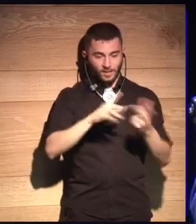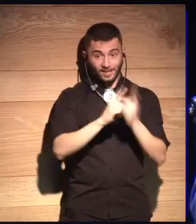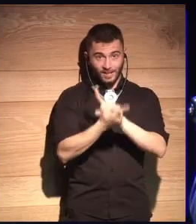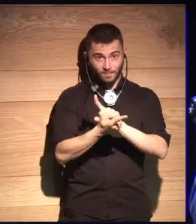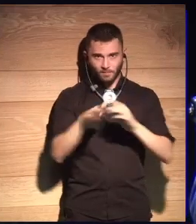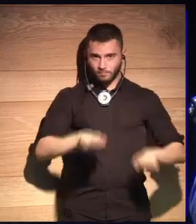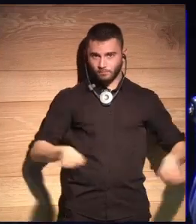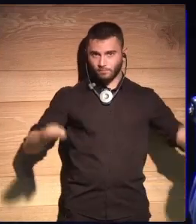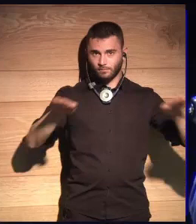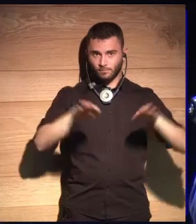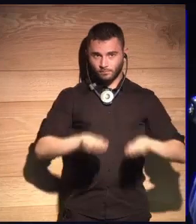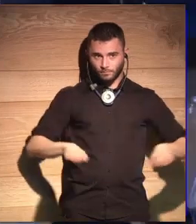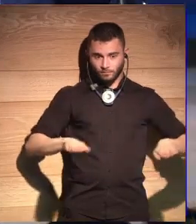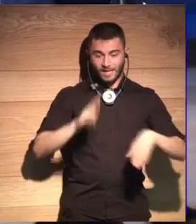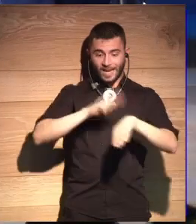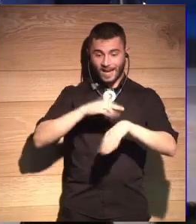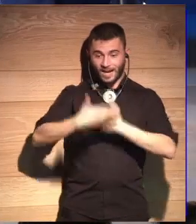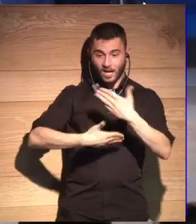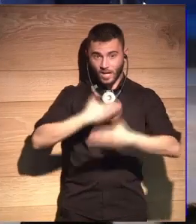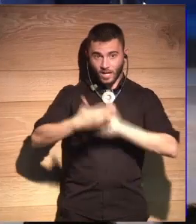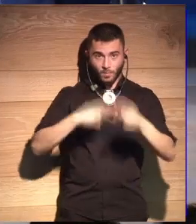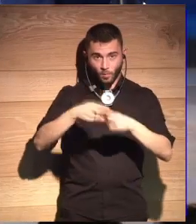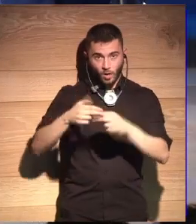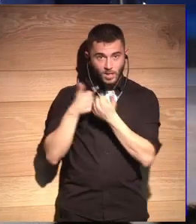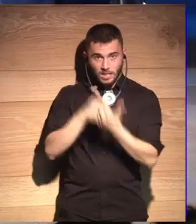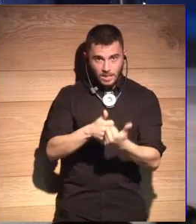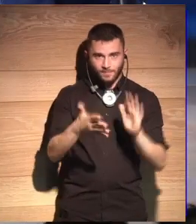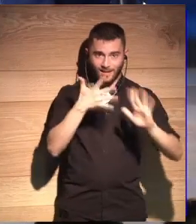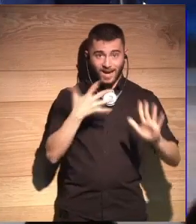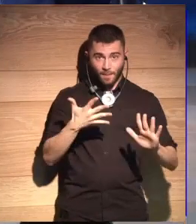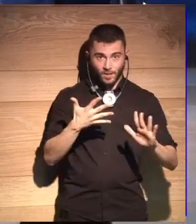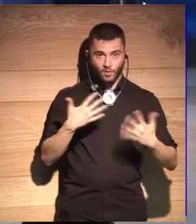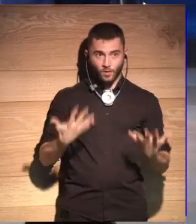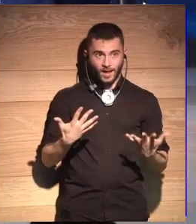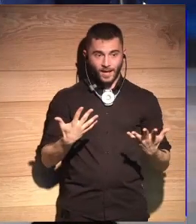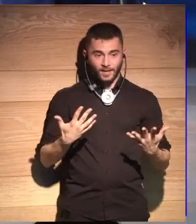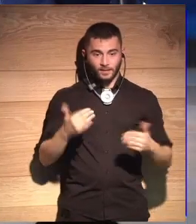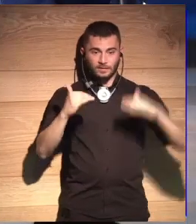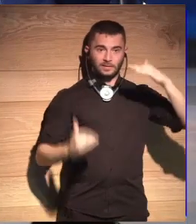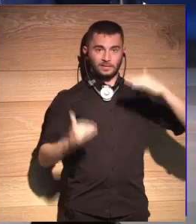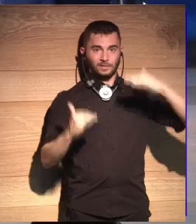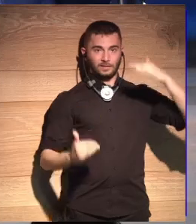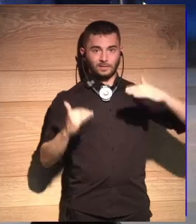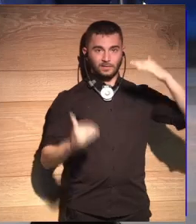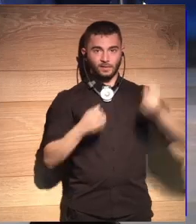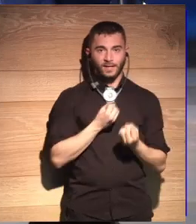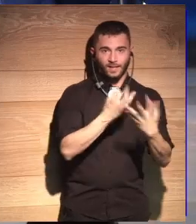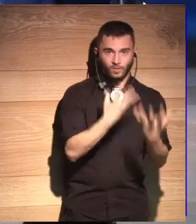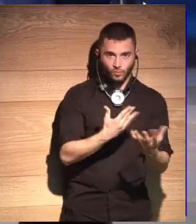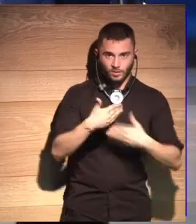the paces of the things that the politics work. And there is